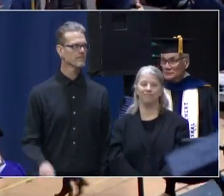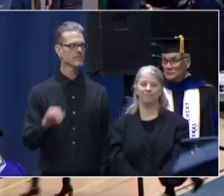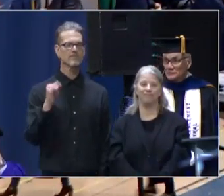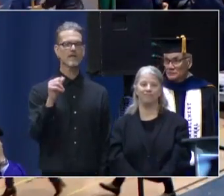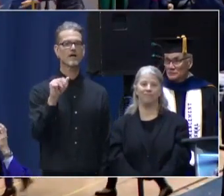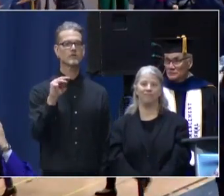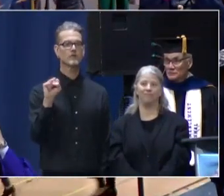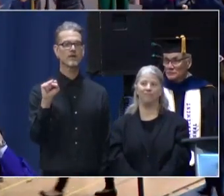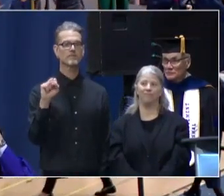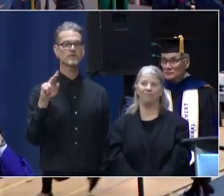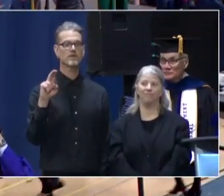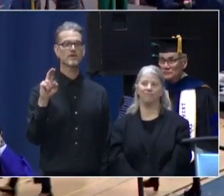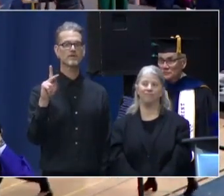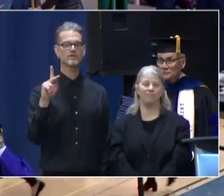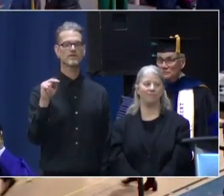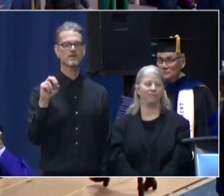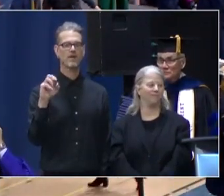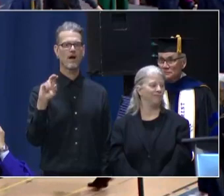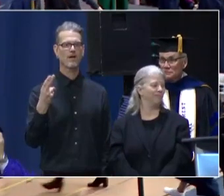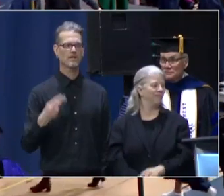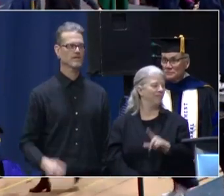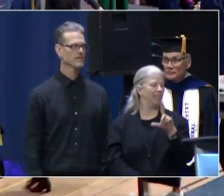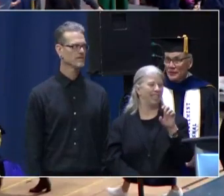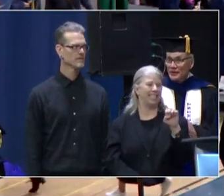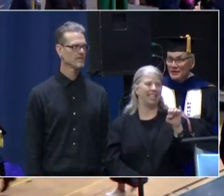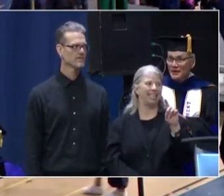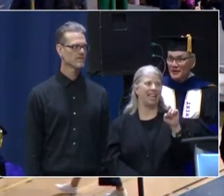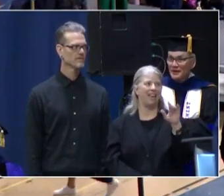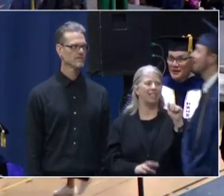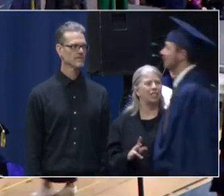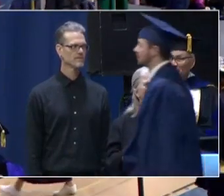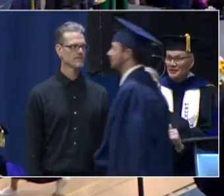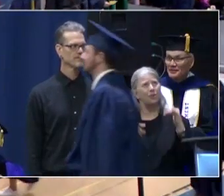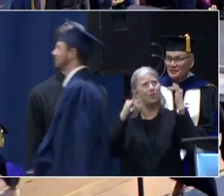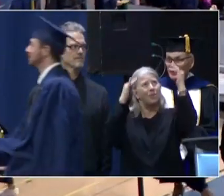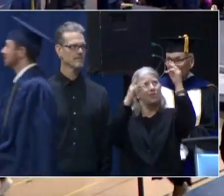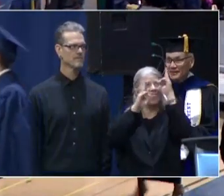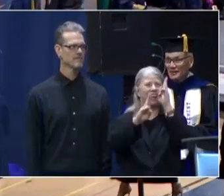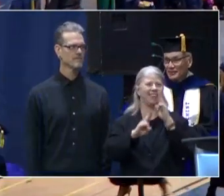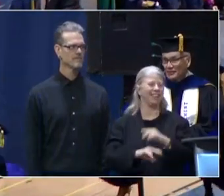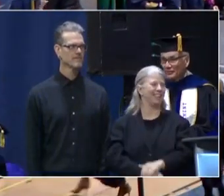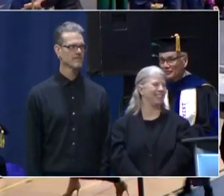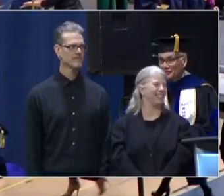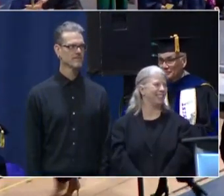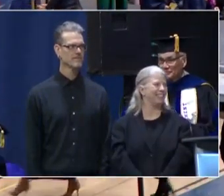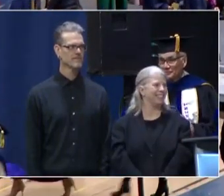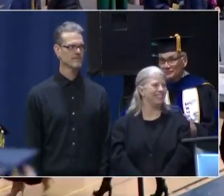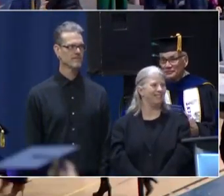James Knock. Lee Davis, summa cum laude.